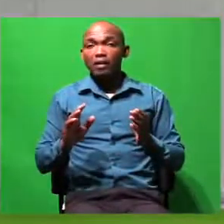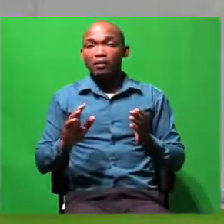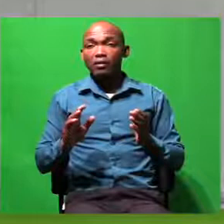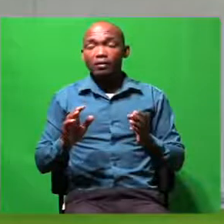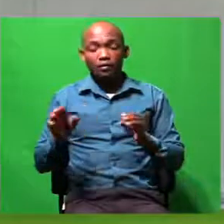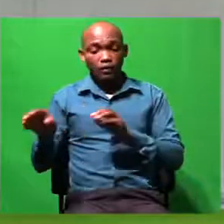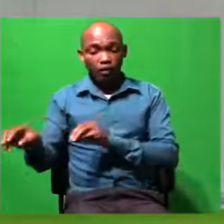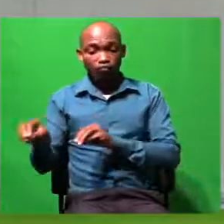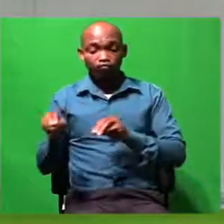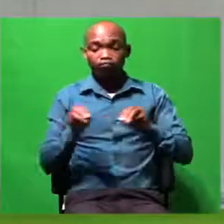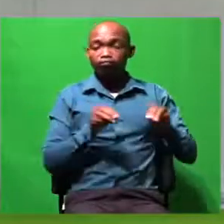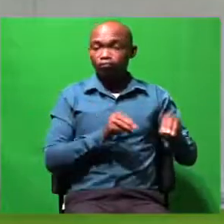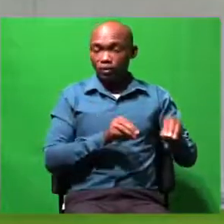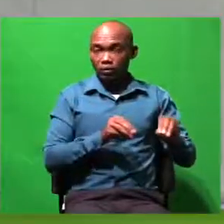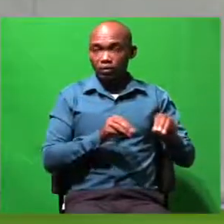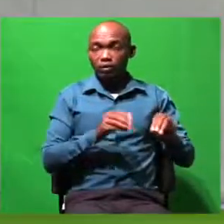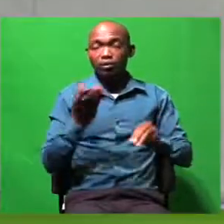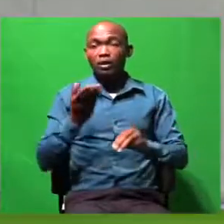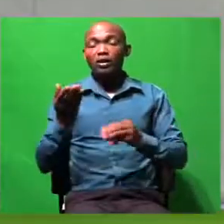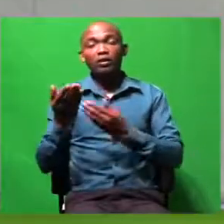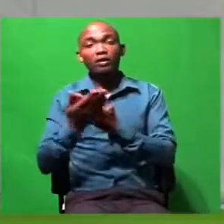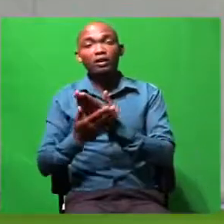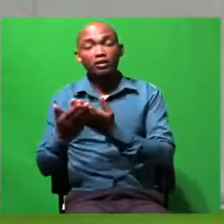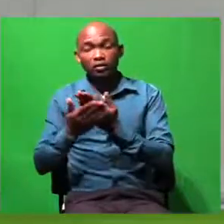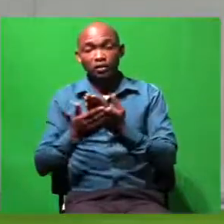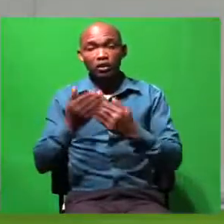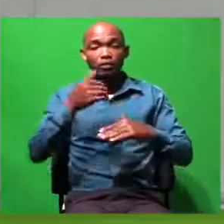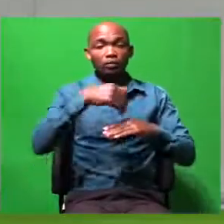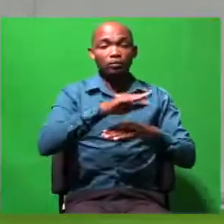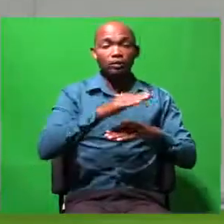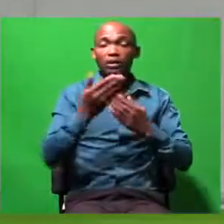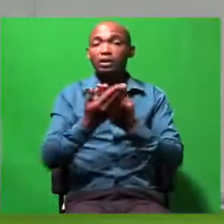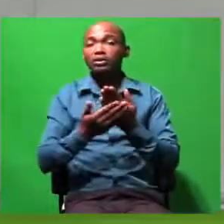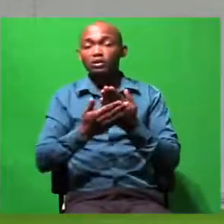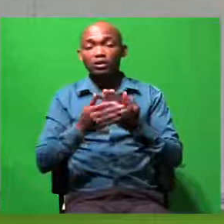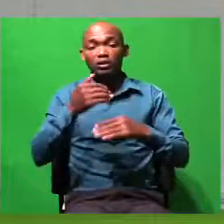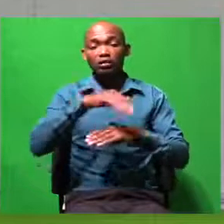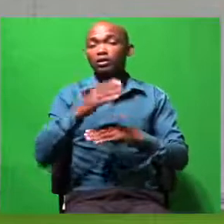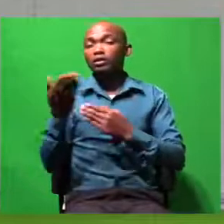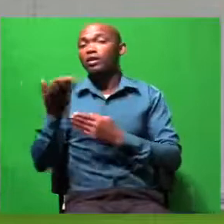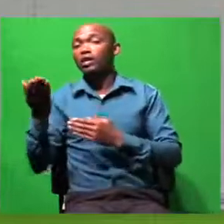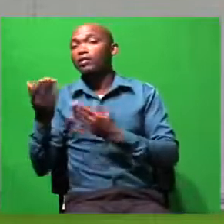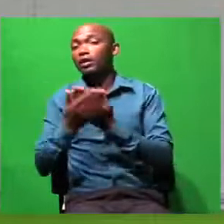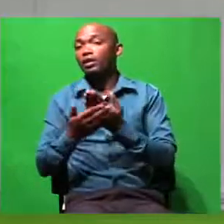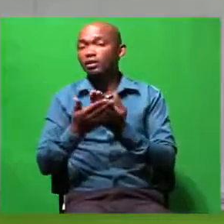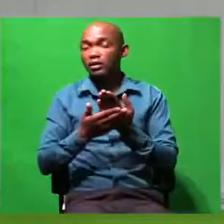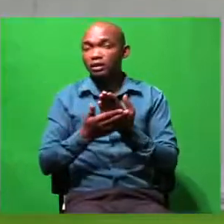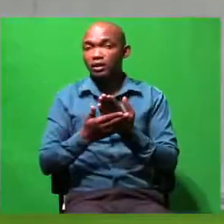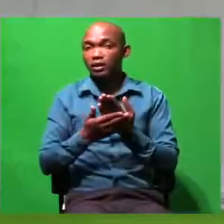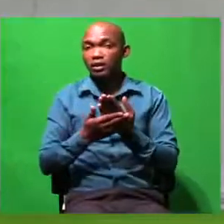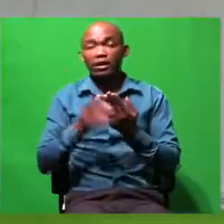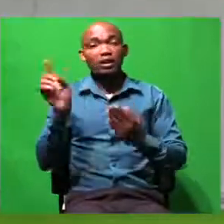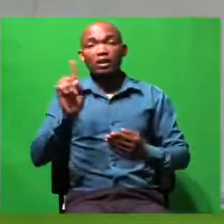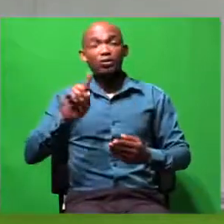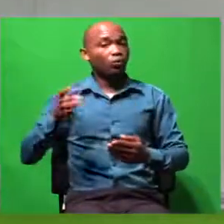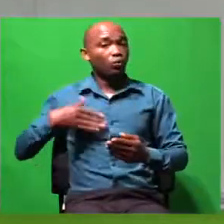very special place at their home, and now moving to another place, maybe from one country to another country. They don't